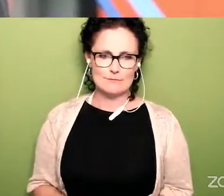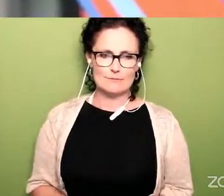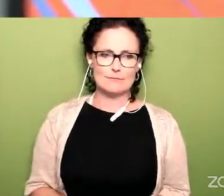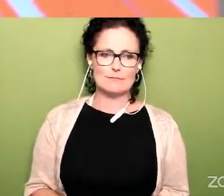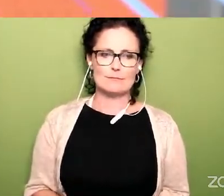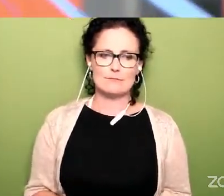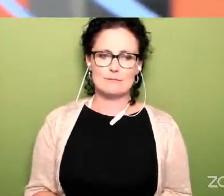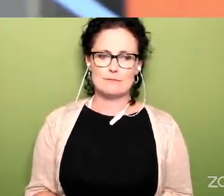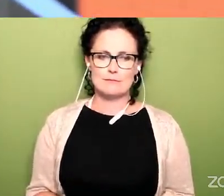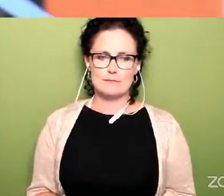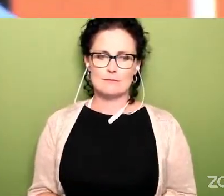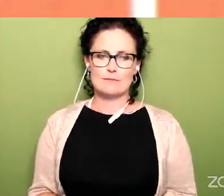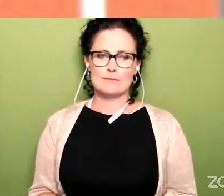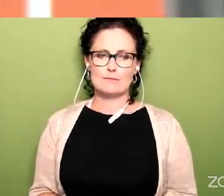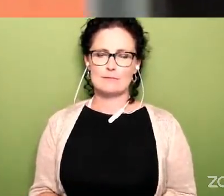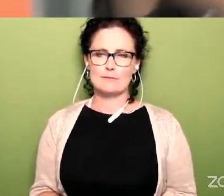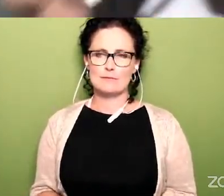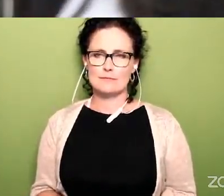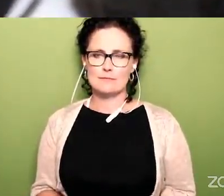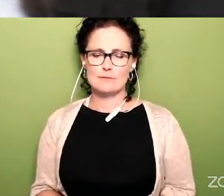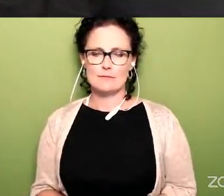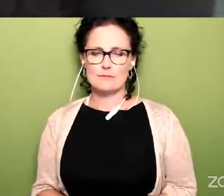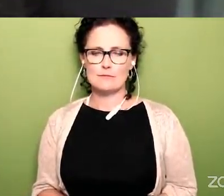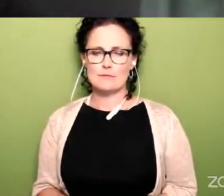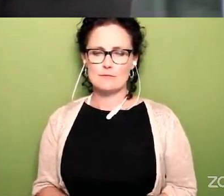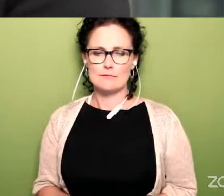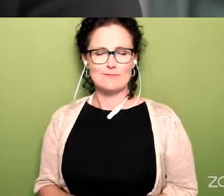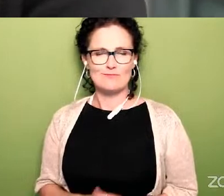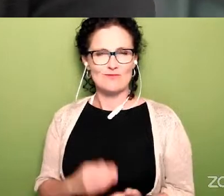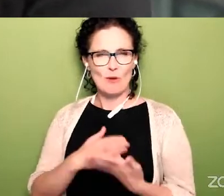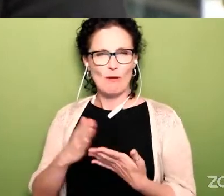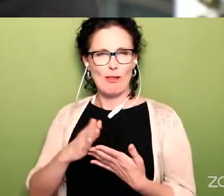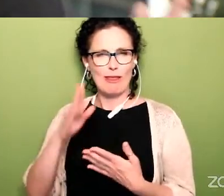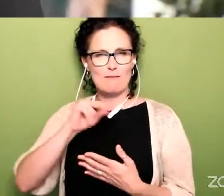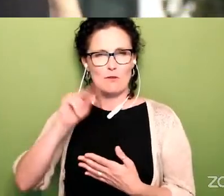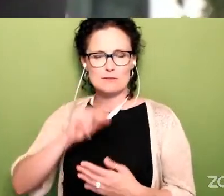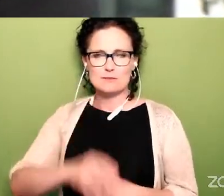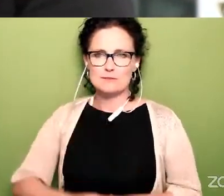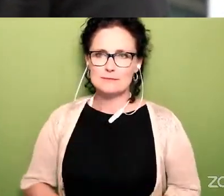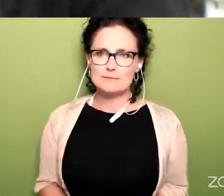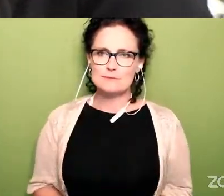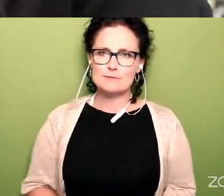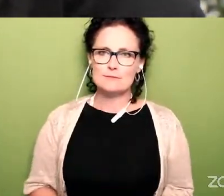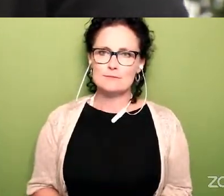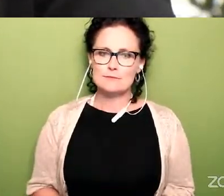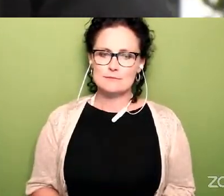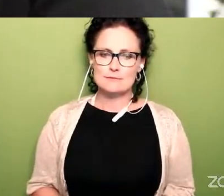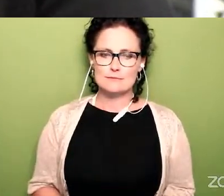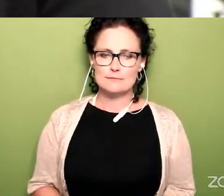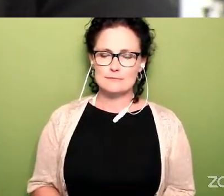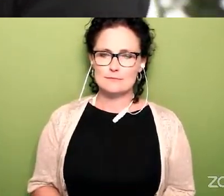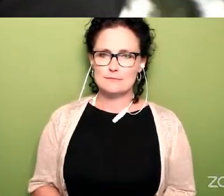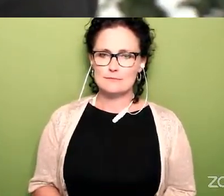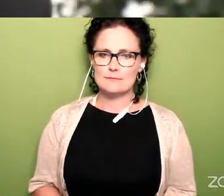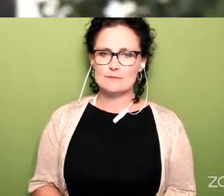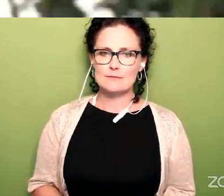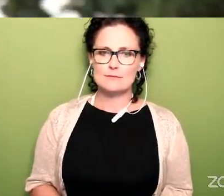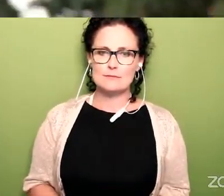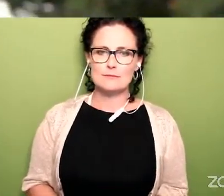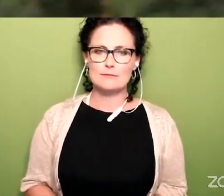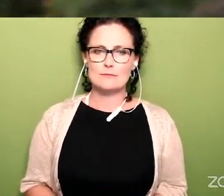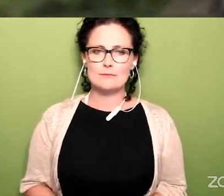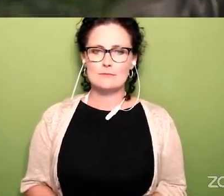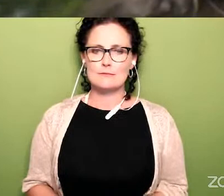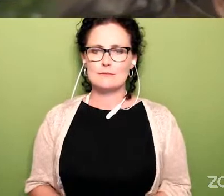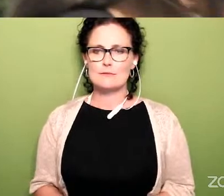in Islam we read the Quran to connect to God. Prayer to Rashina is reading the Quran, so her and her family can connect to